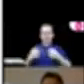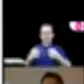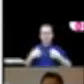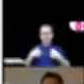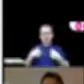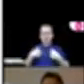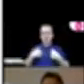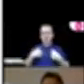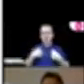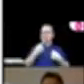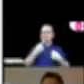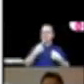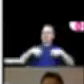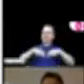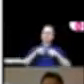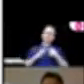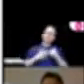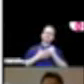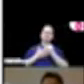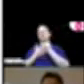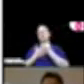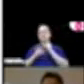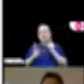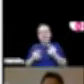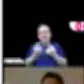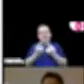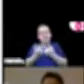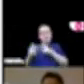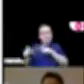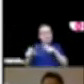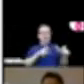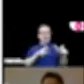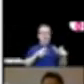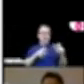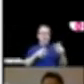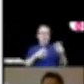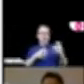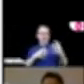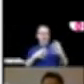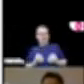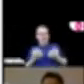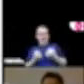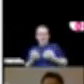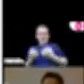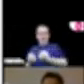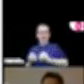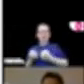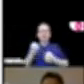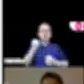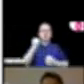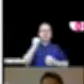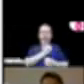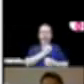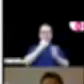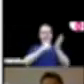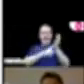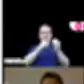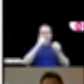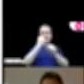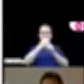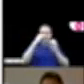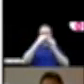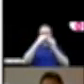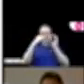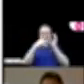well. So these are the things that we still face as Black LGBT plus people. Racism, we